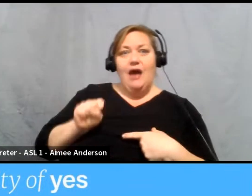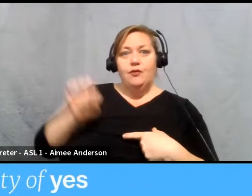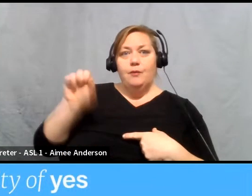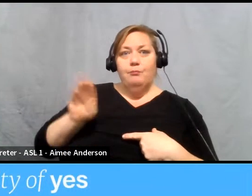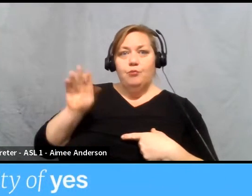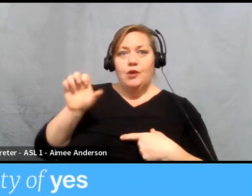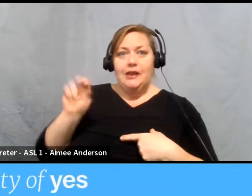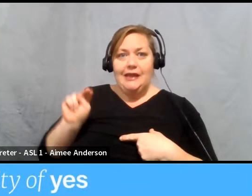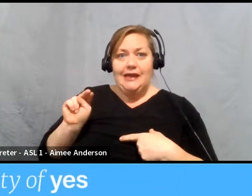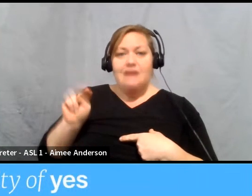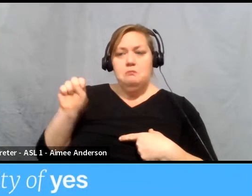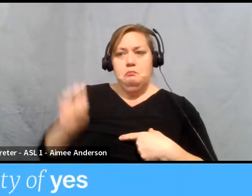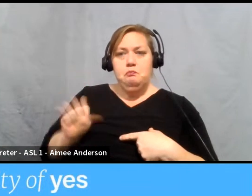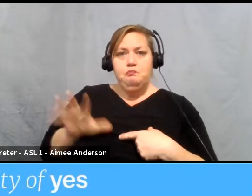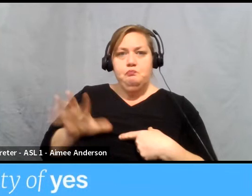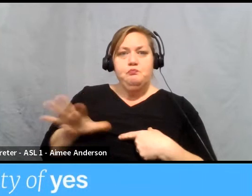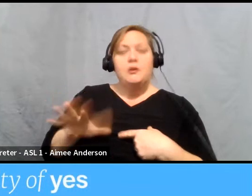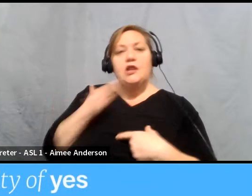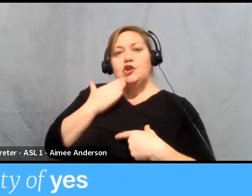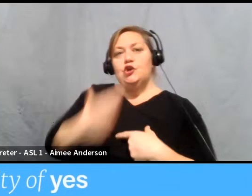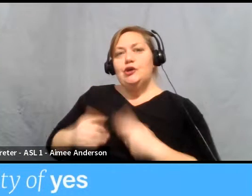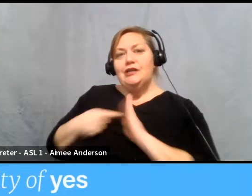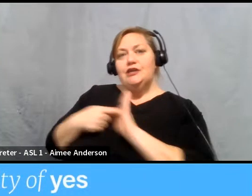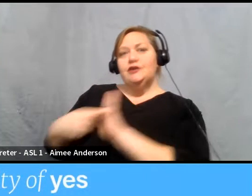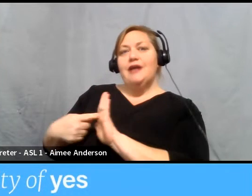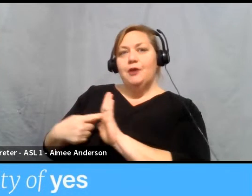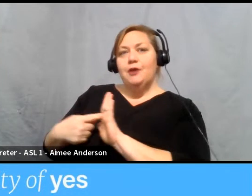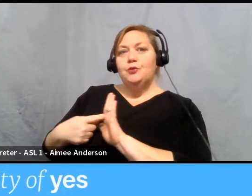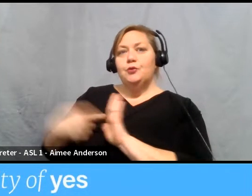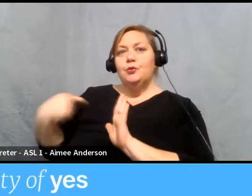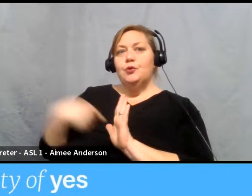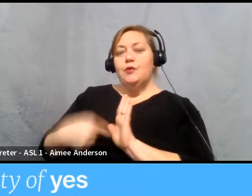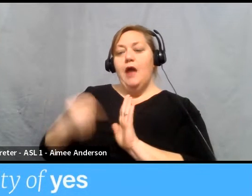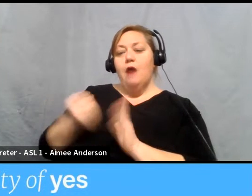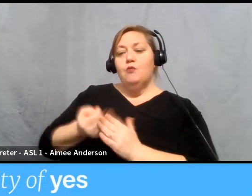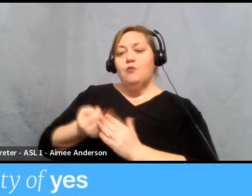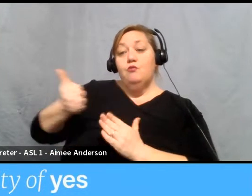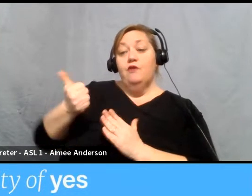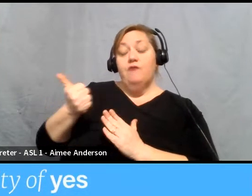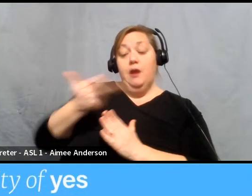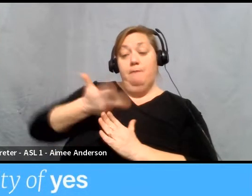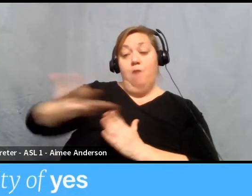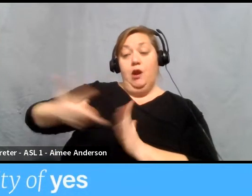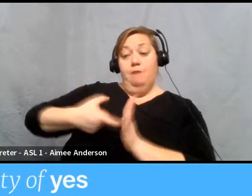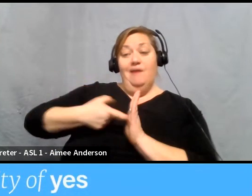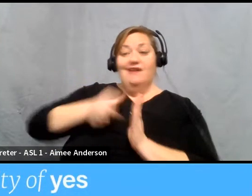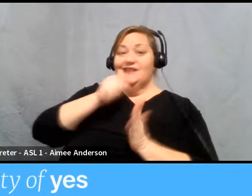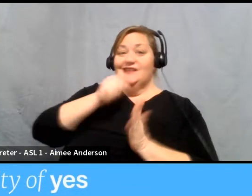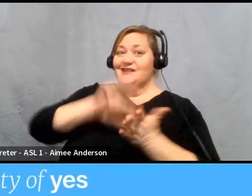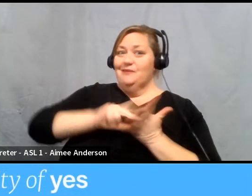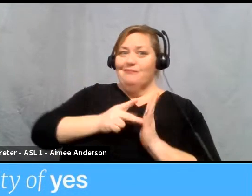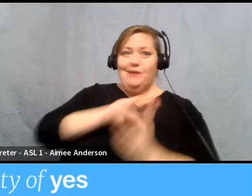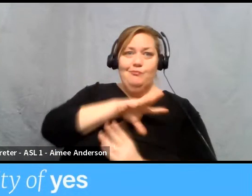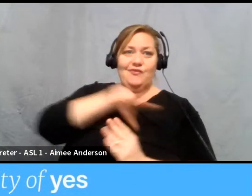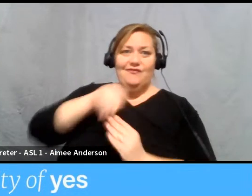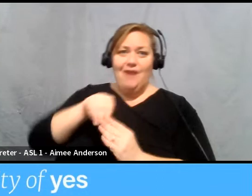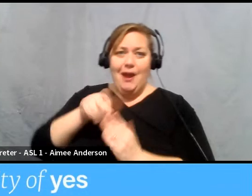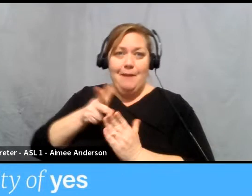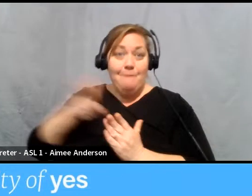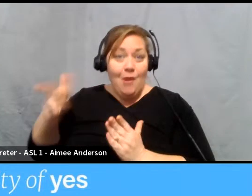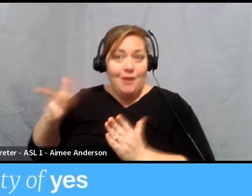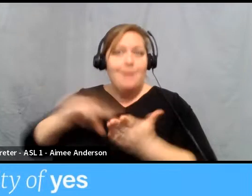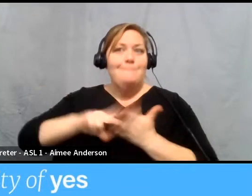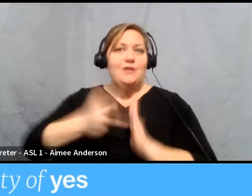so we think that's another good indicator that removing parking mandates doesn't mean that no one's going to provide parking. It just means that we'll